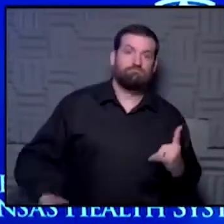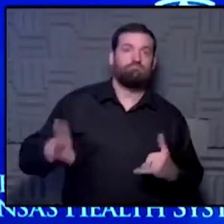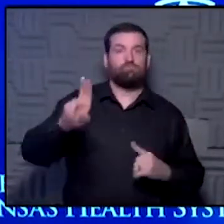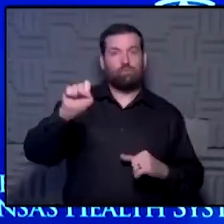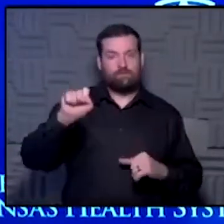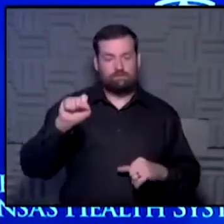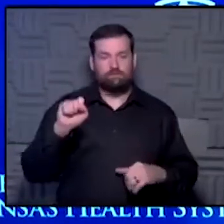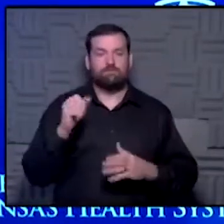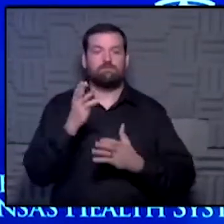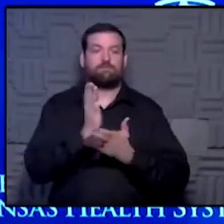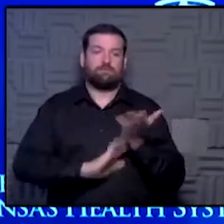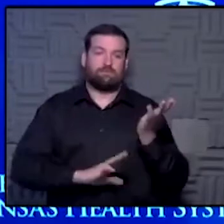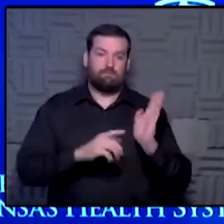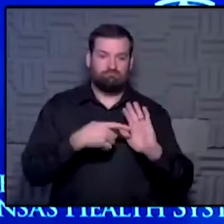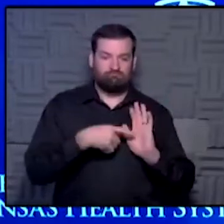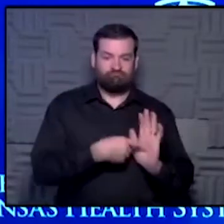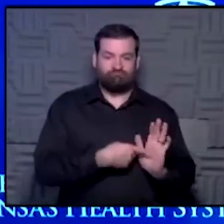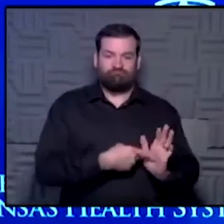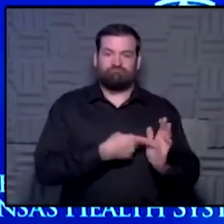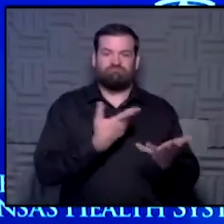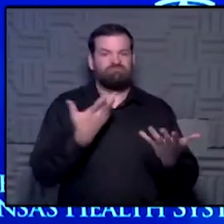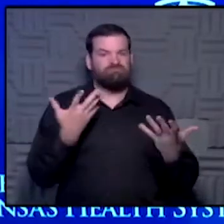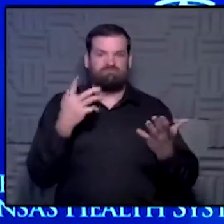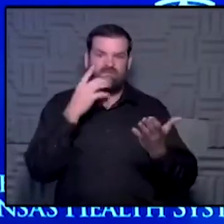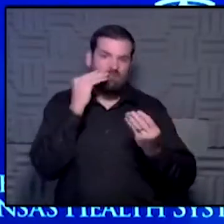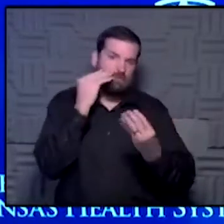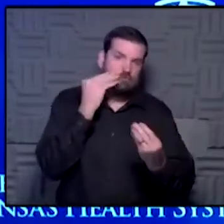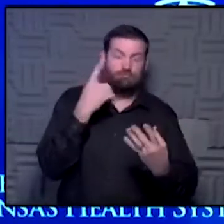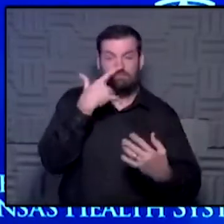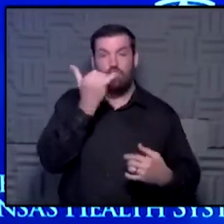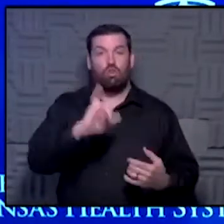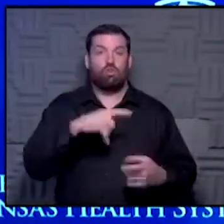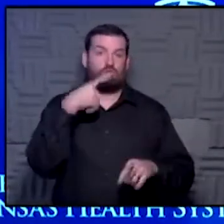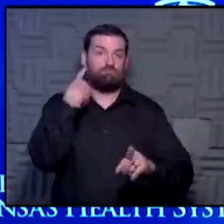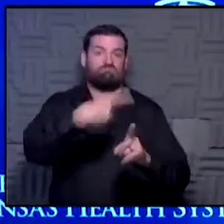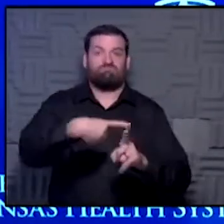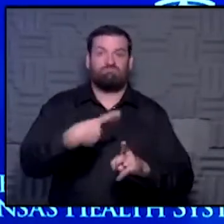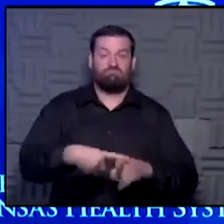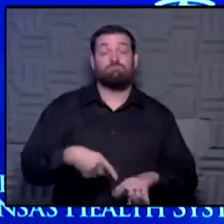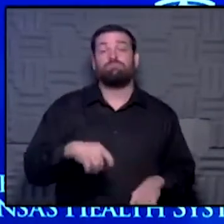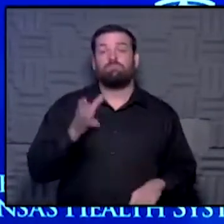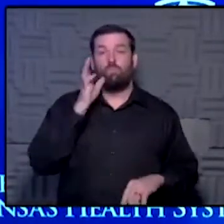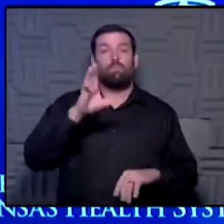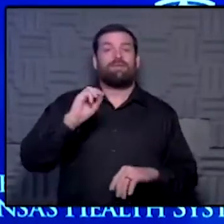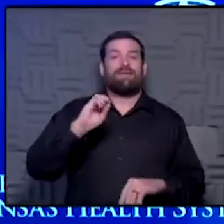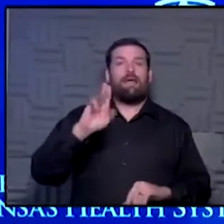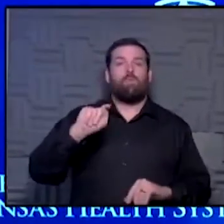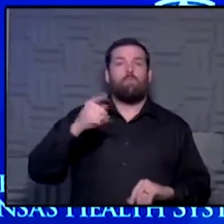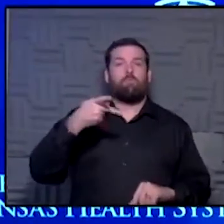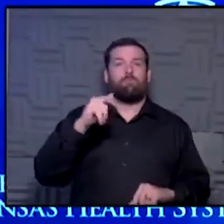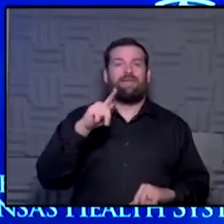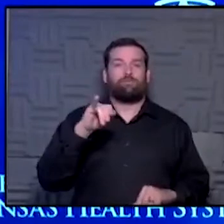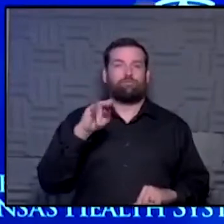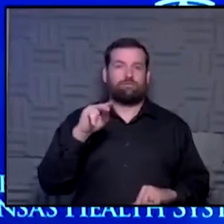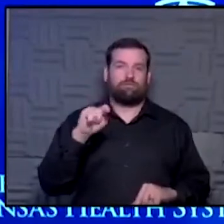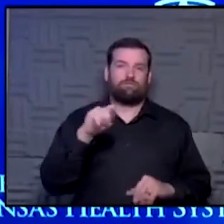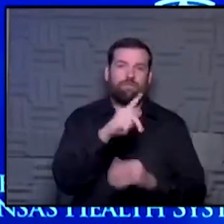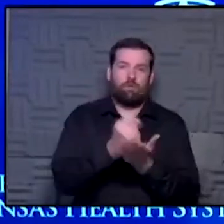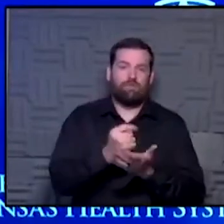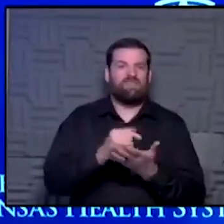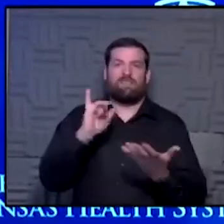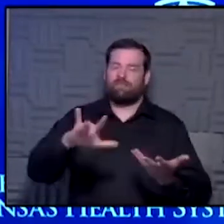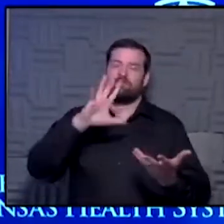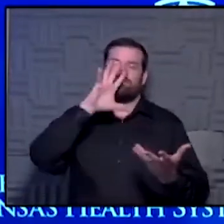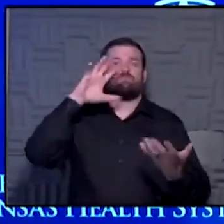country, and some of the preliminary data on that looks pretty good. Yeah. And that's actually going to be an outpatient therapy, which would be that's a game changer